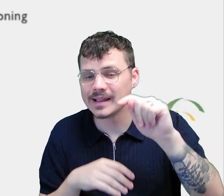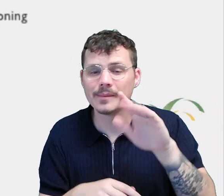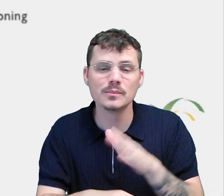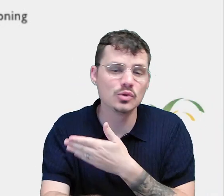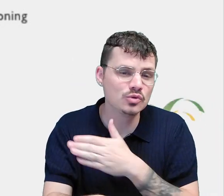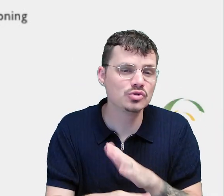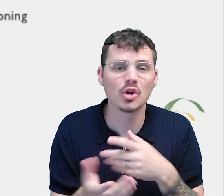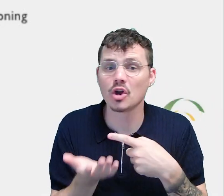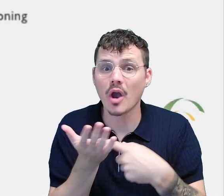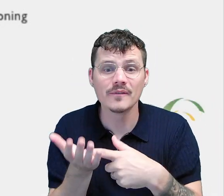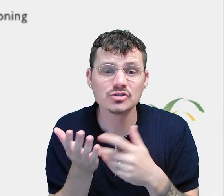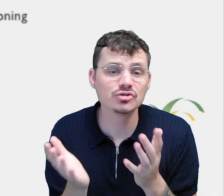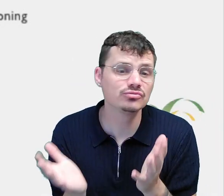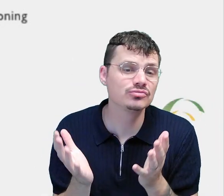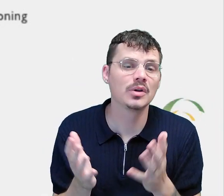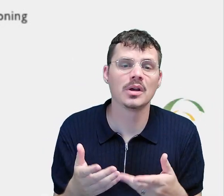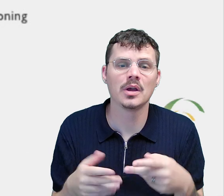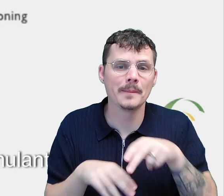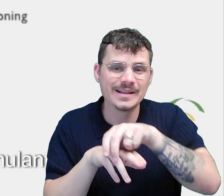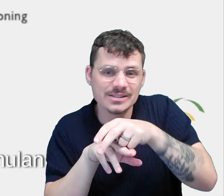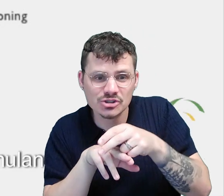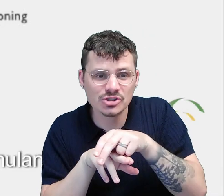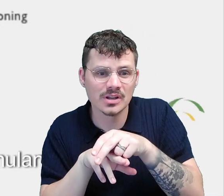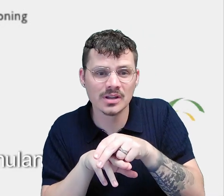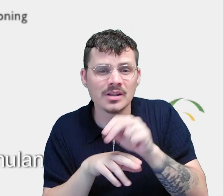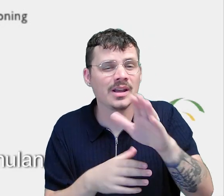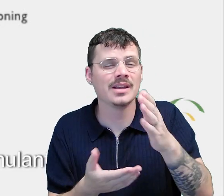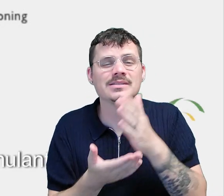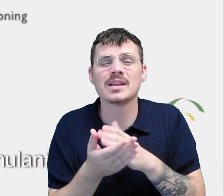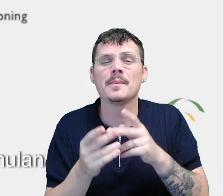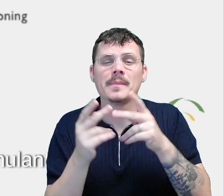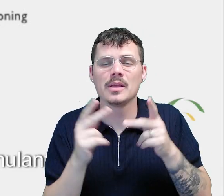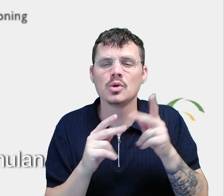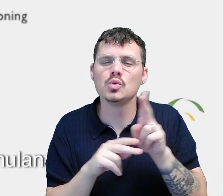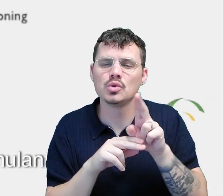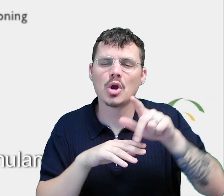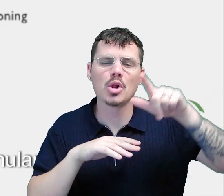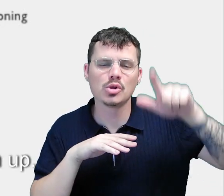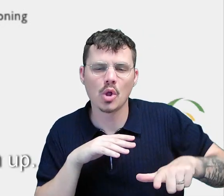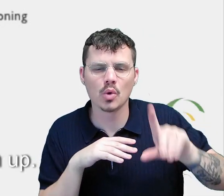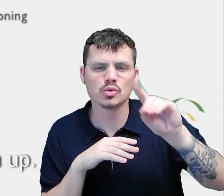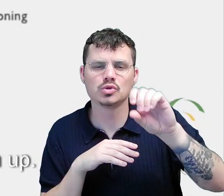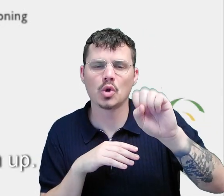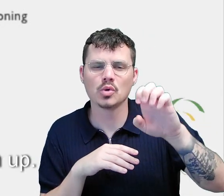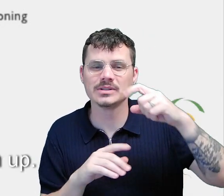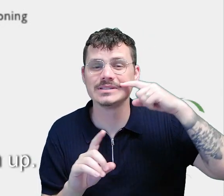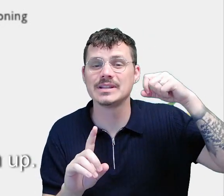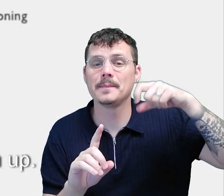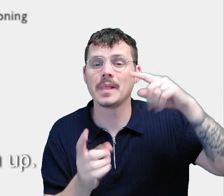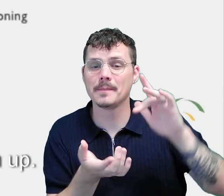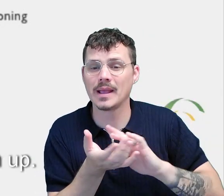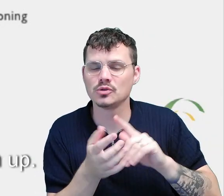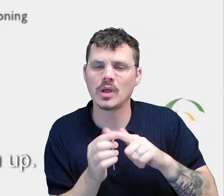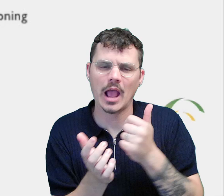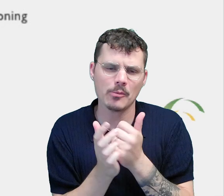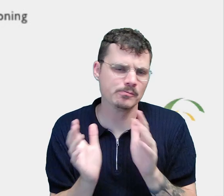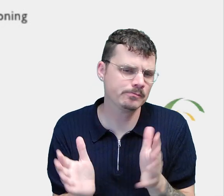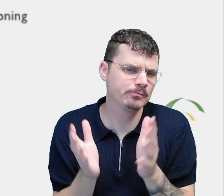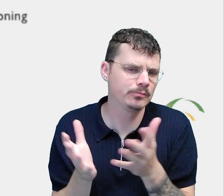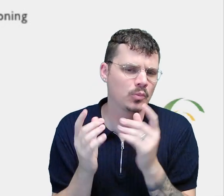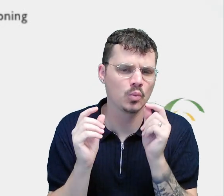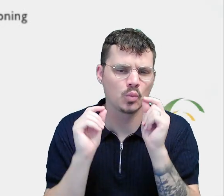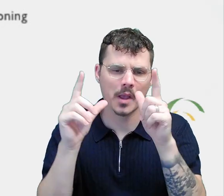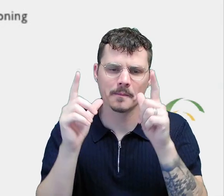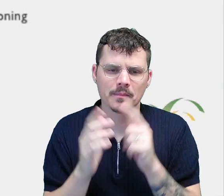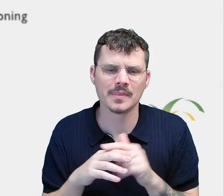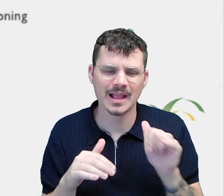music, conversation, positioning, and some places use low doses of stimulant medicines to try and wake the person up.